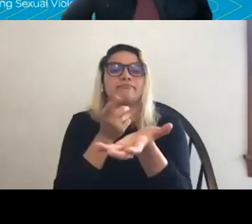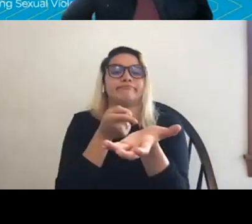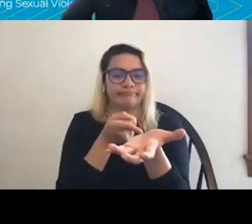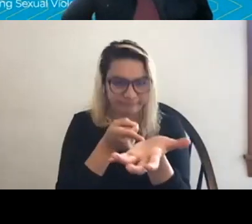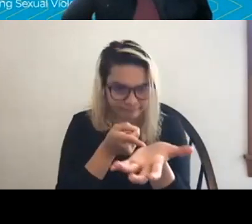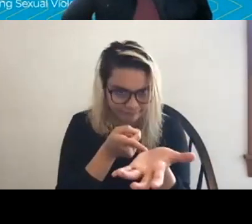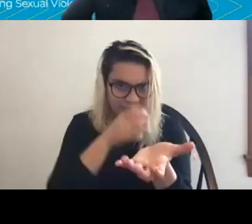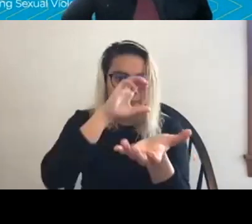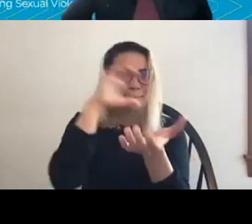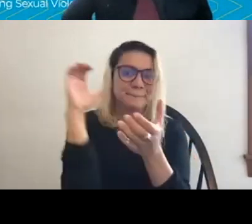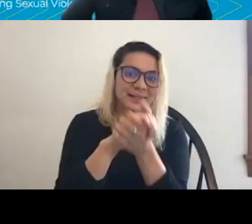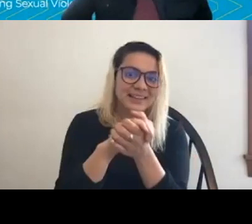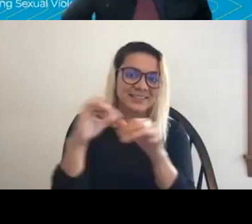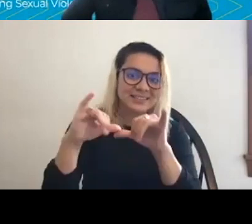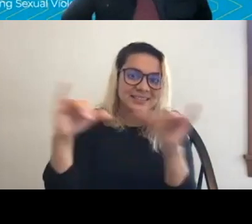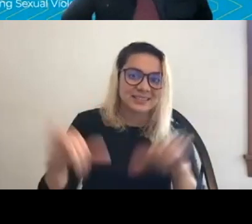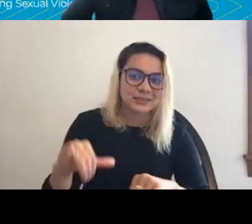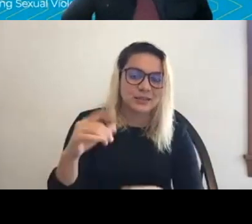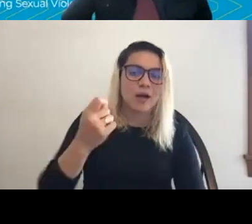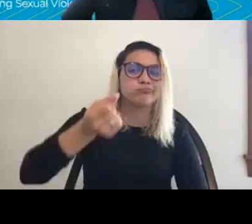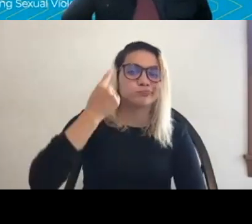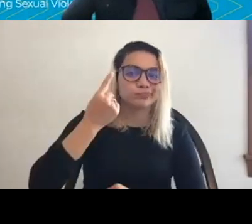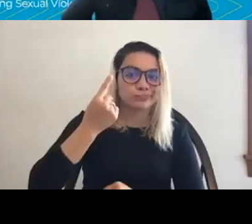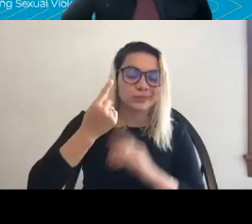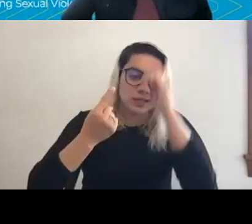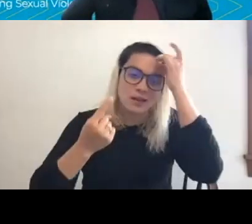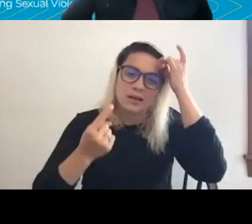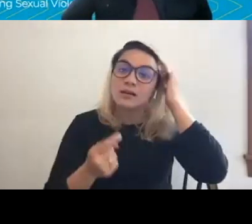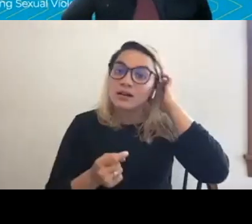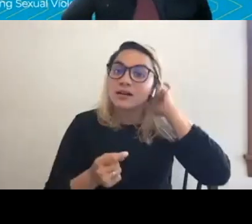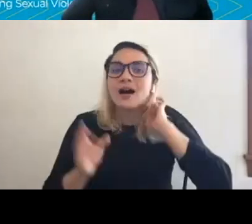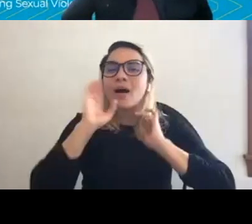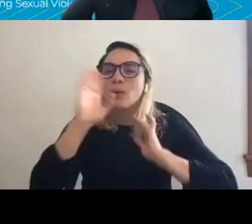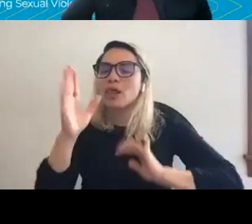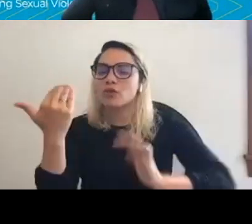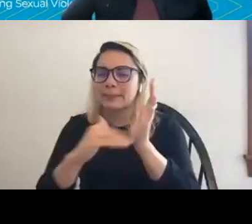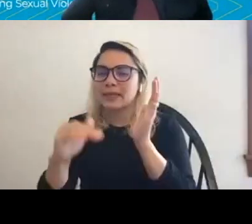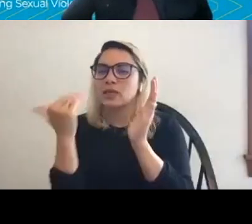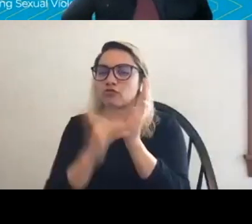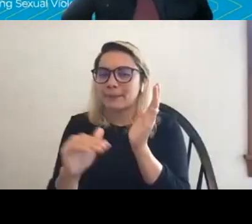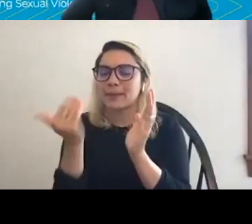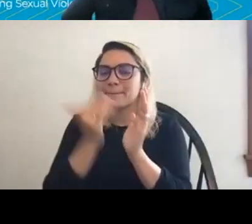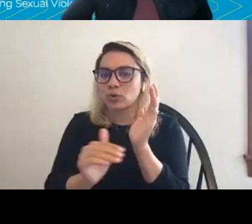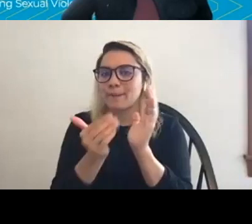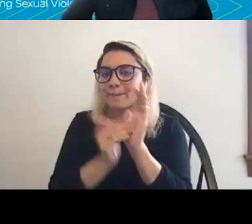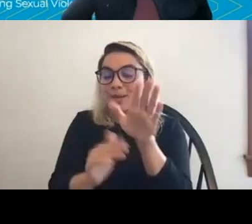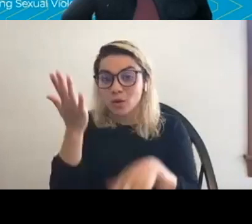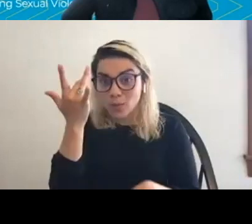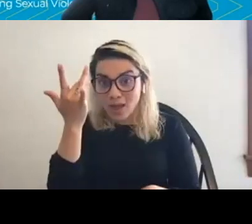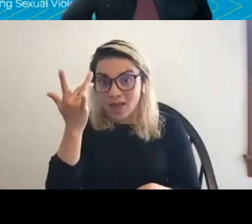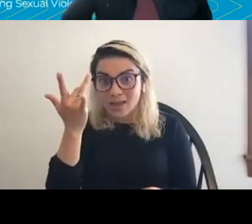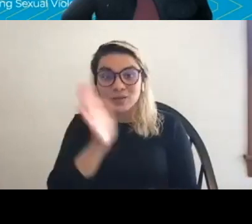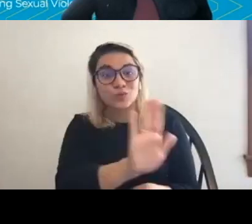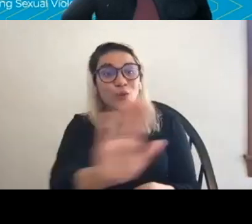these things I'm going to repeat over and over again, and it is intentional because what happens is our brains are lovely